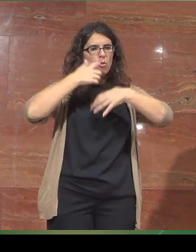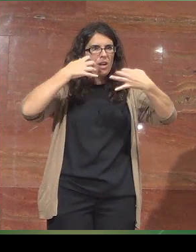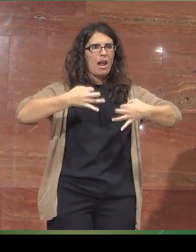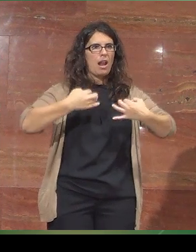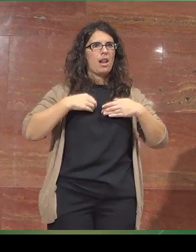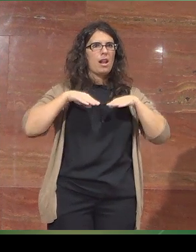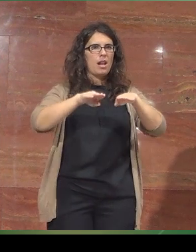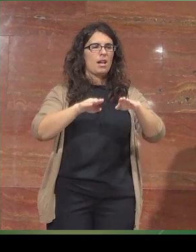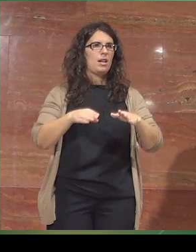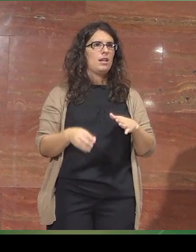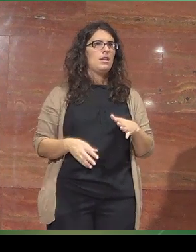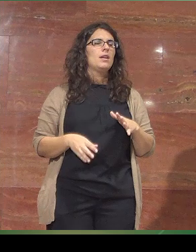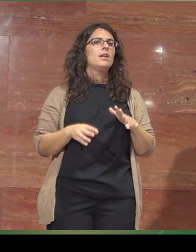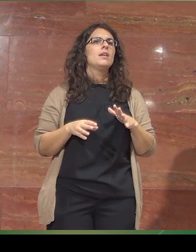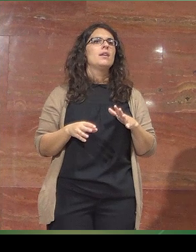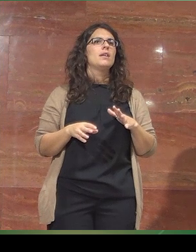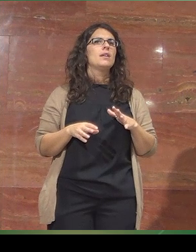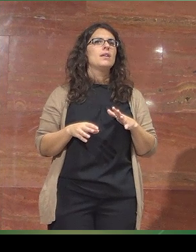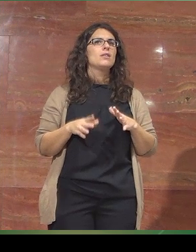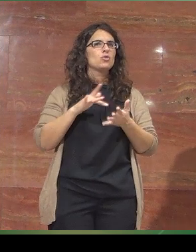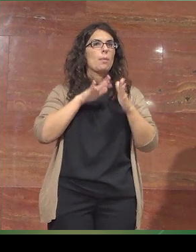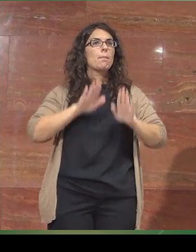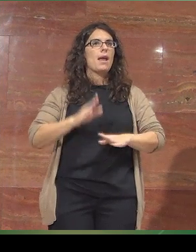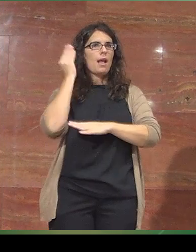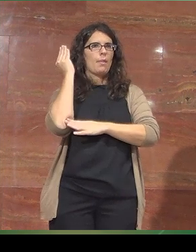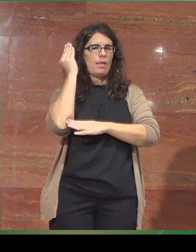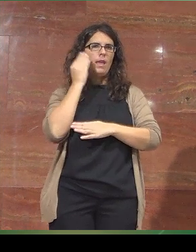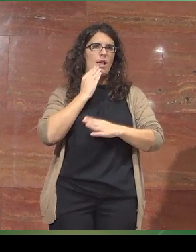timetable and helpful to everybody.